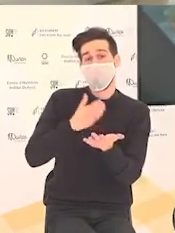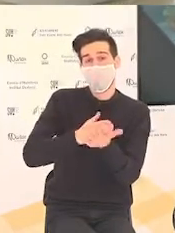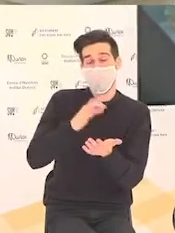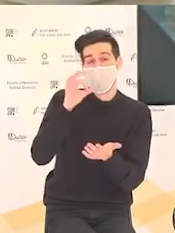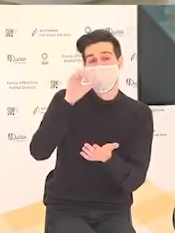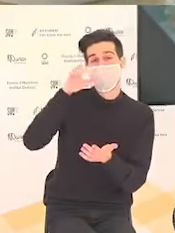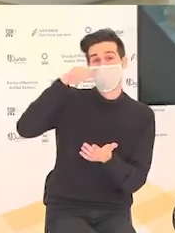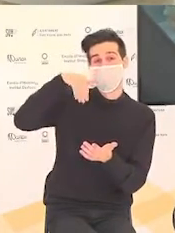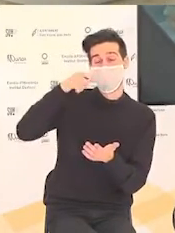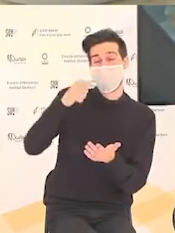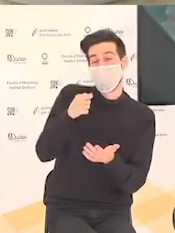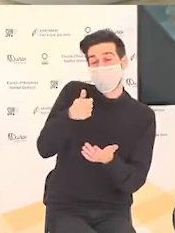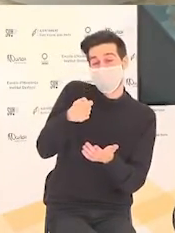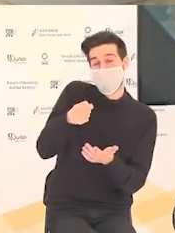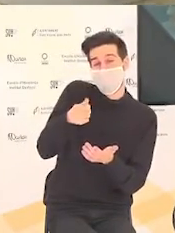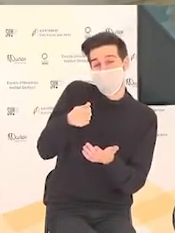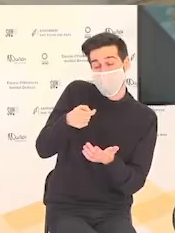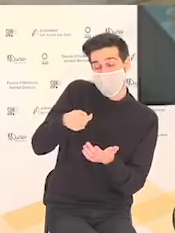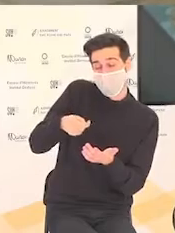la pasión.